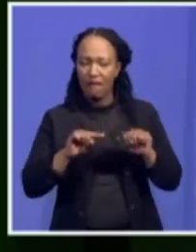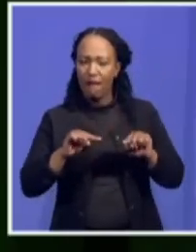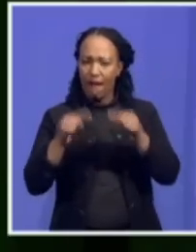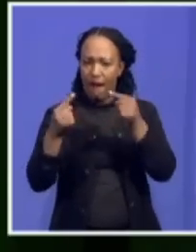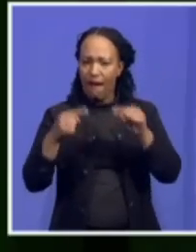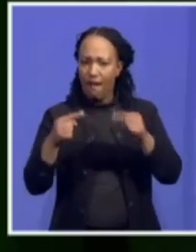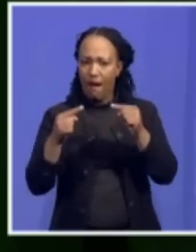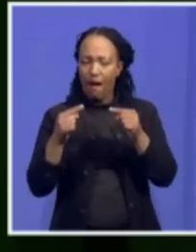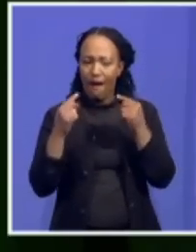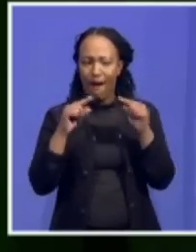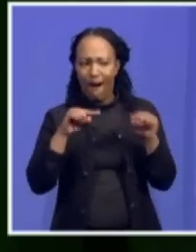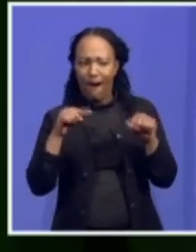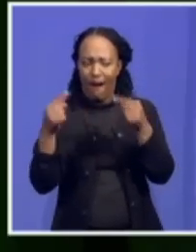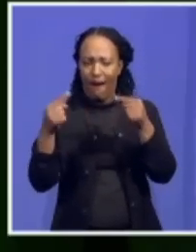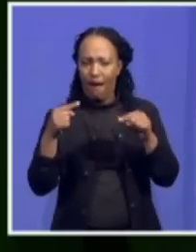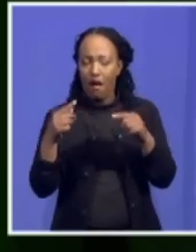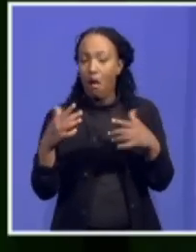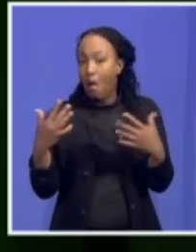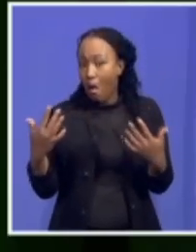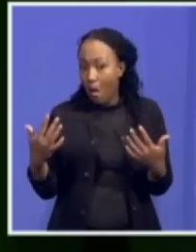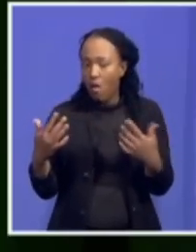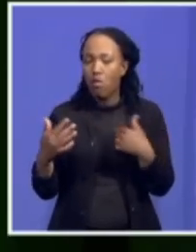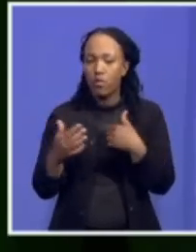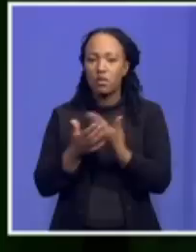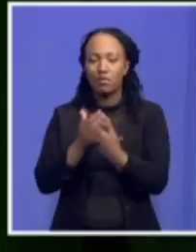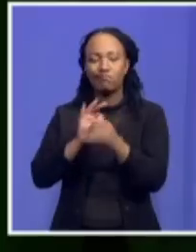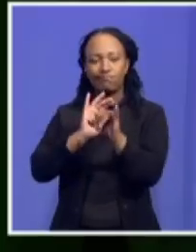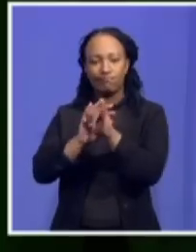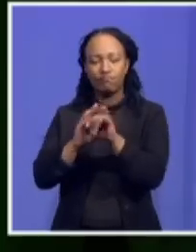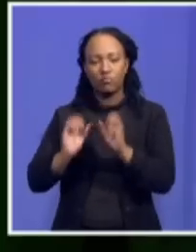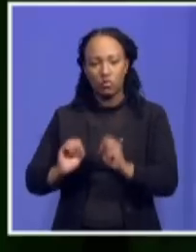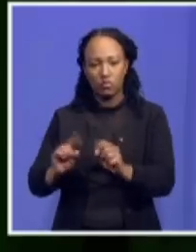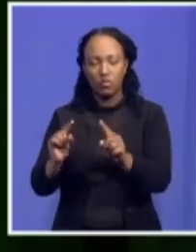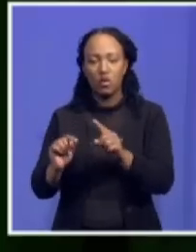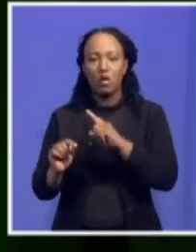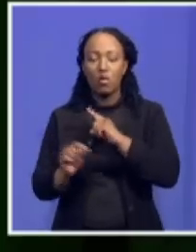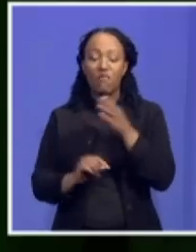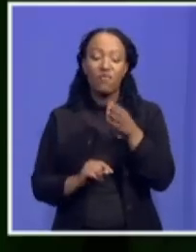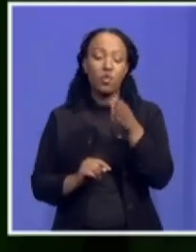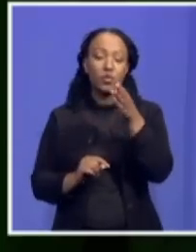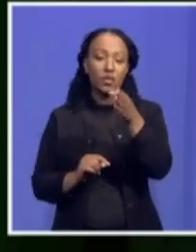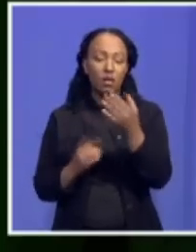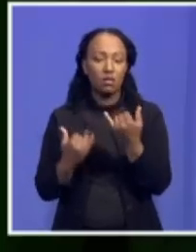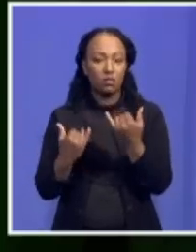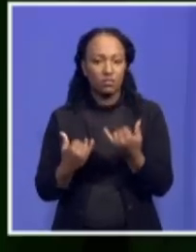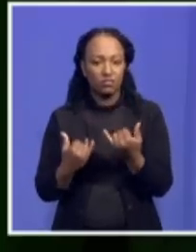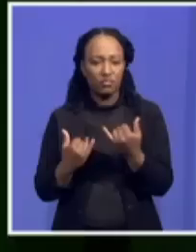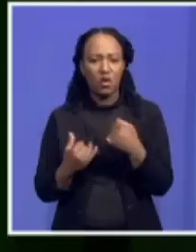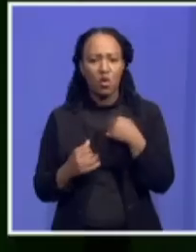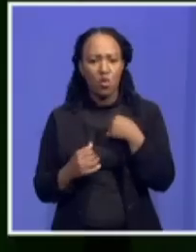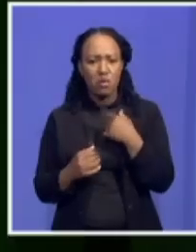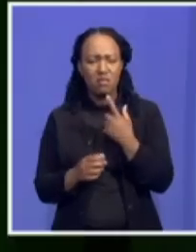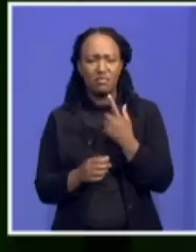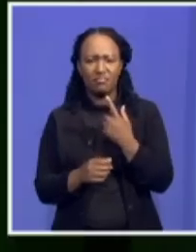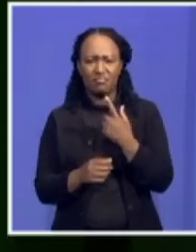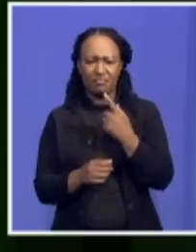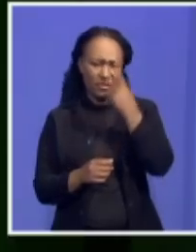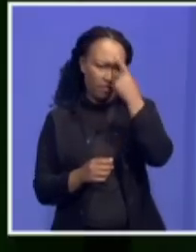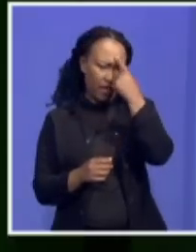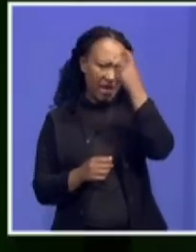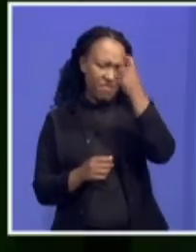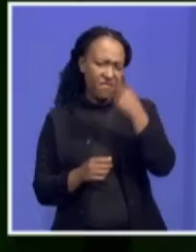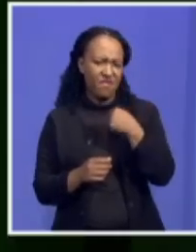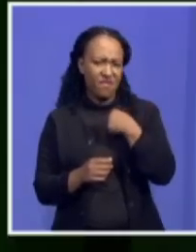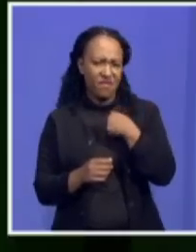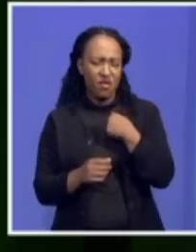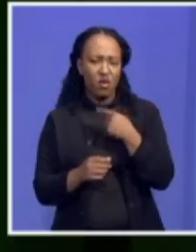opportunity. As the next generation of future industry leaders, we refuse to believe that our future